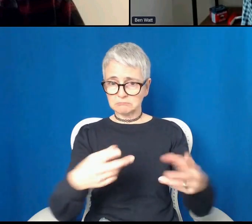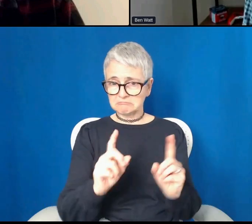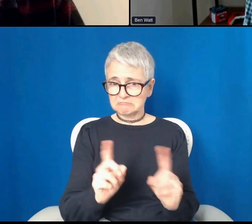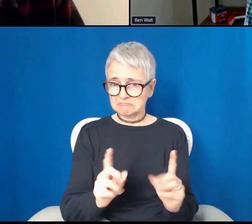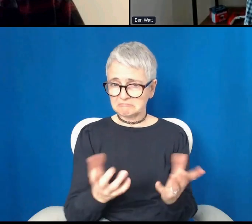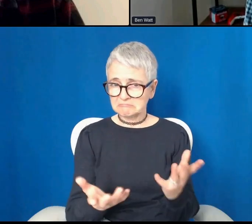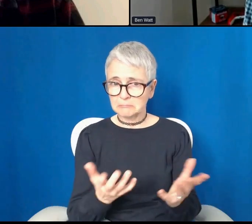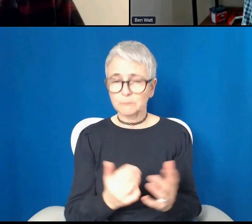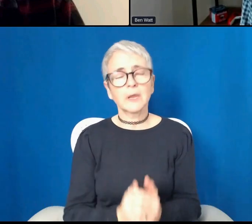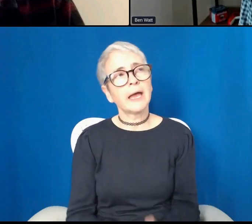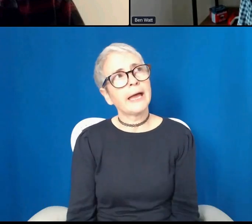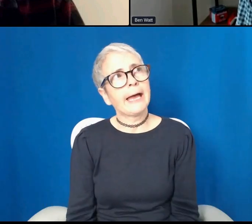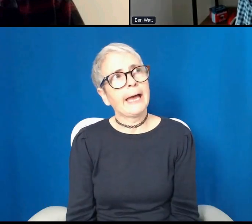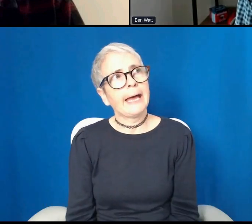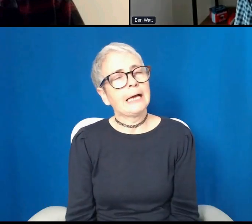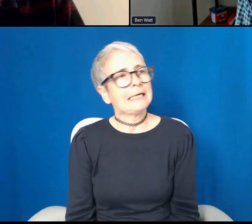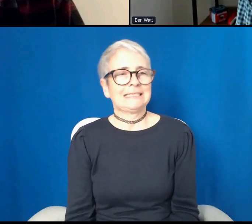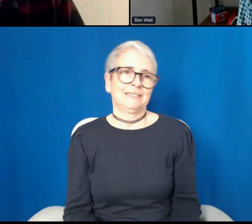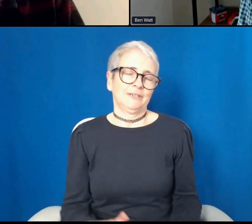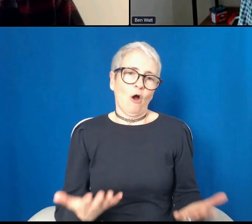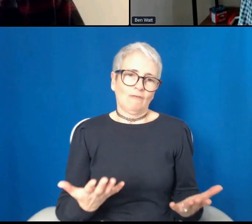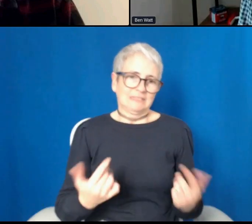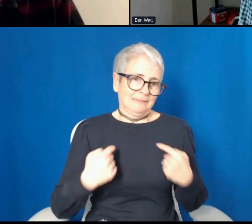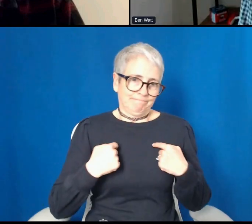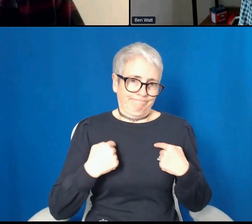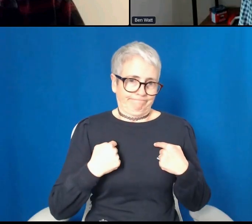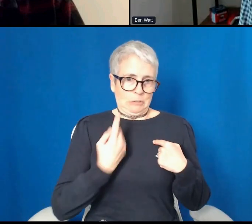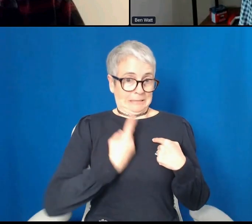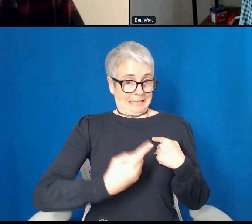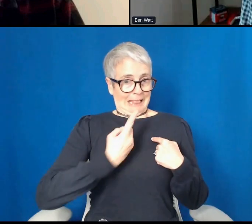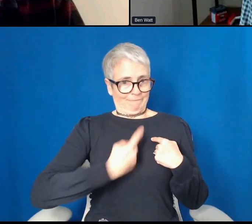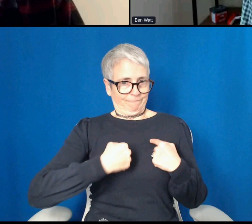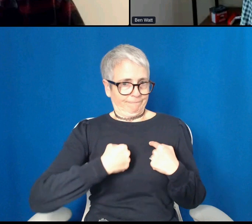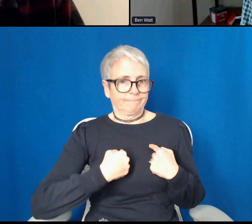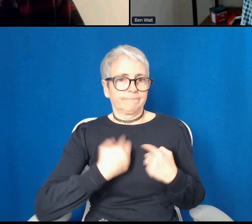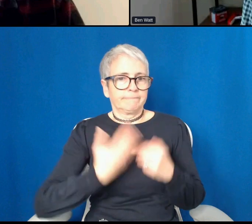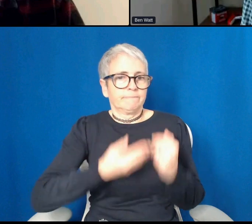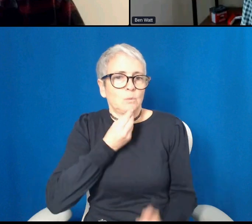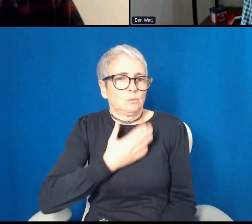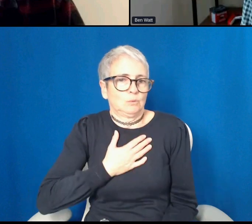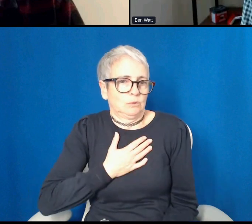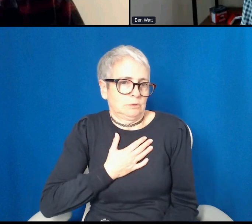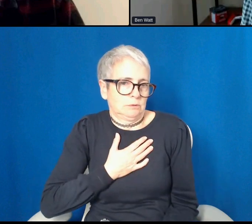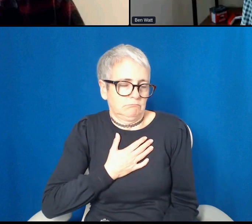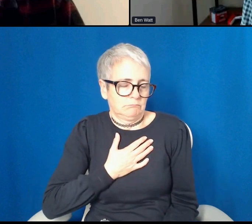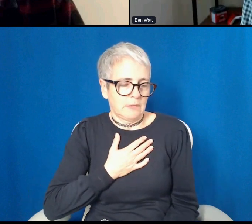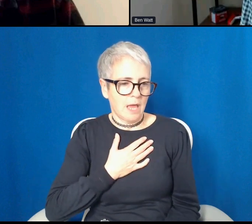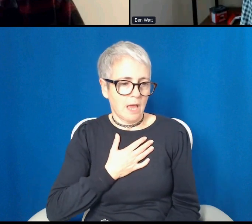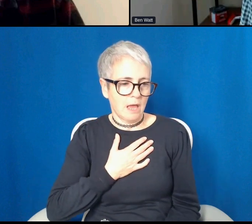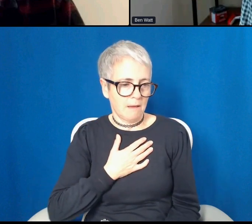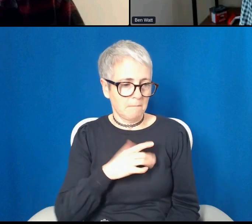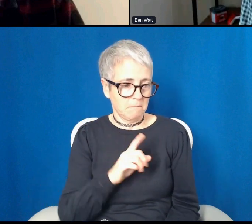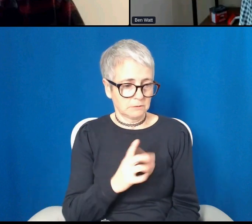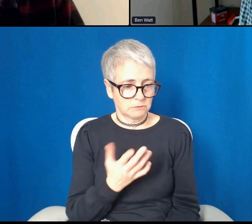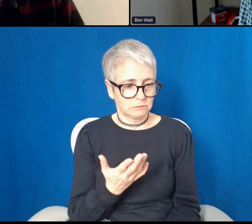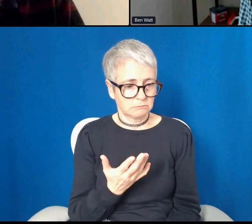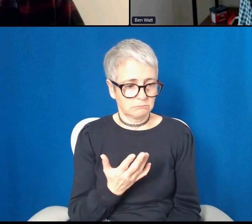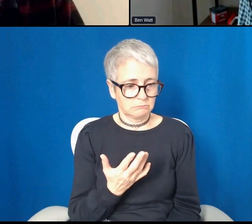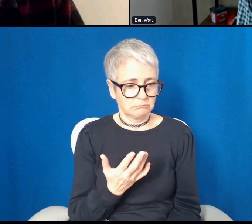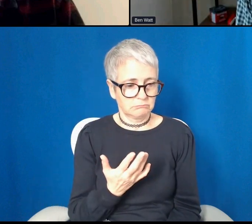Yeah, it's not something that I've obviously had direct usage of, but yeah, I mean, I